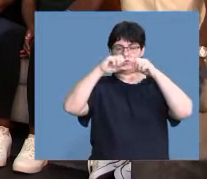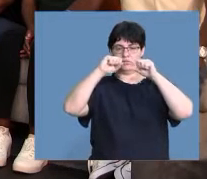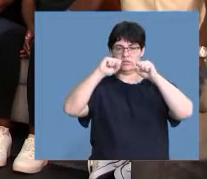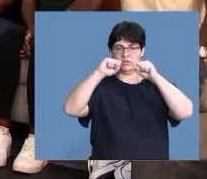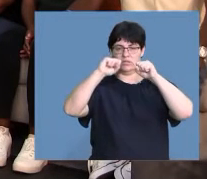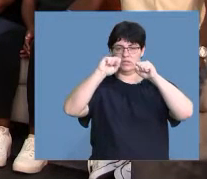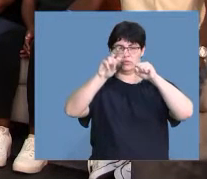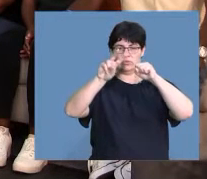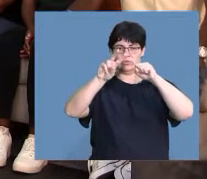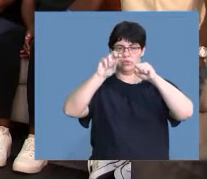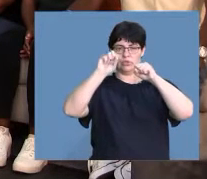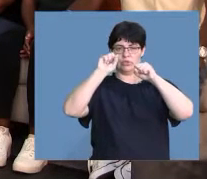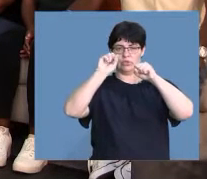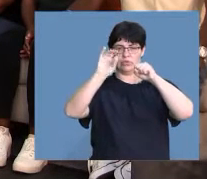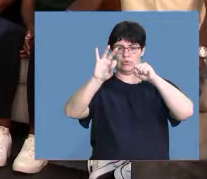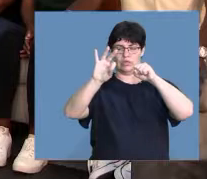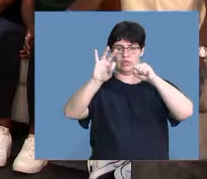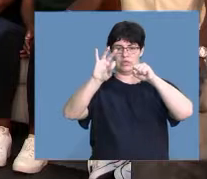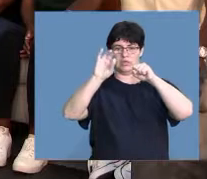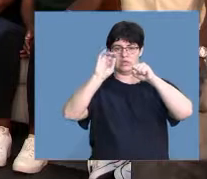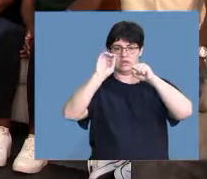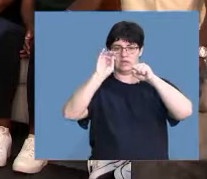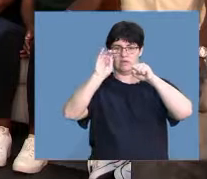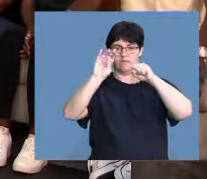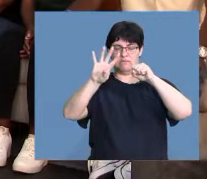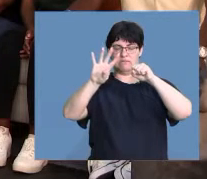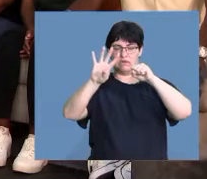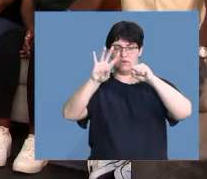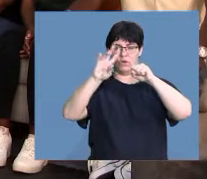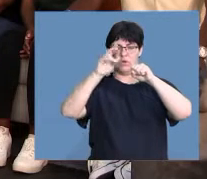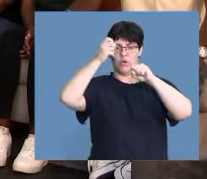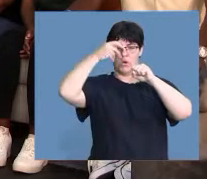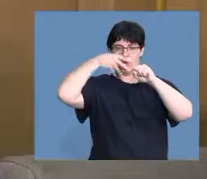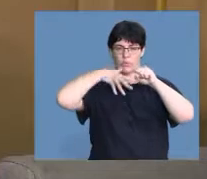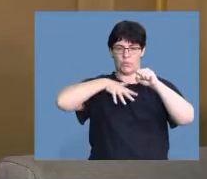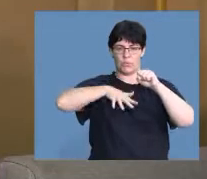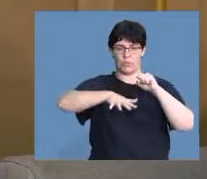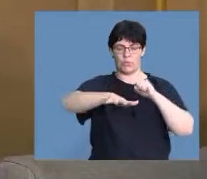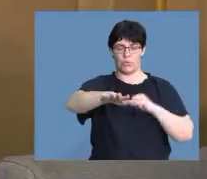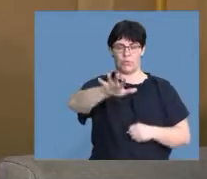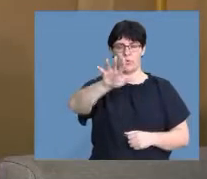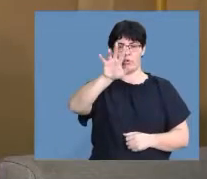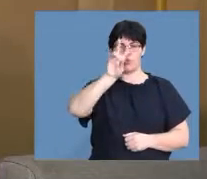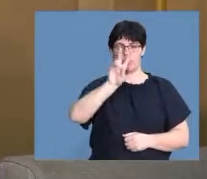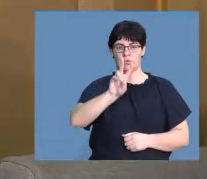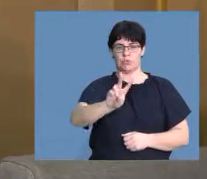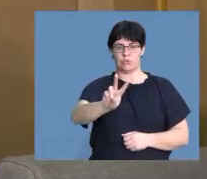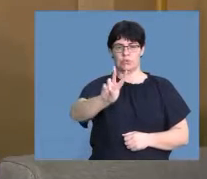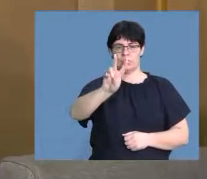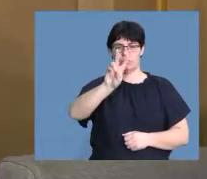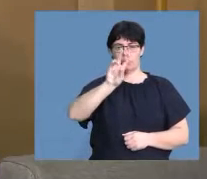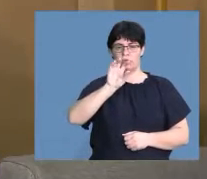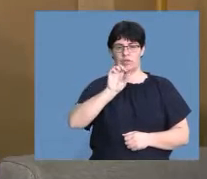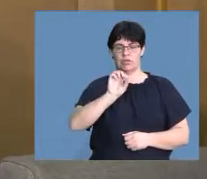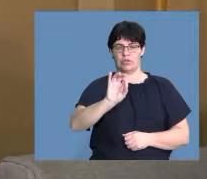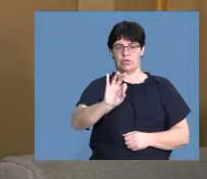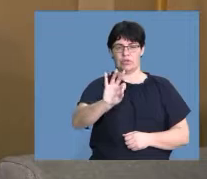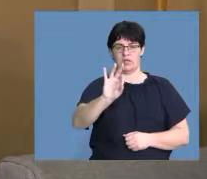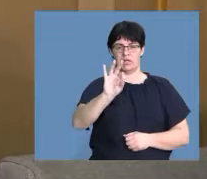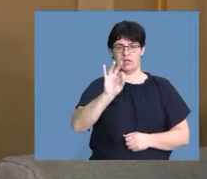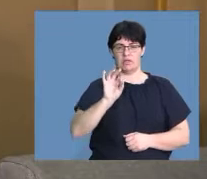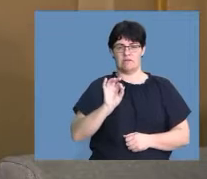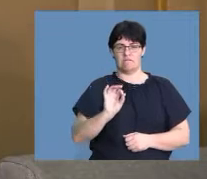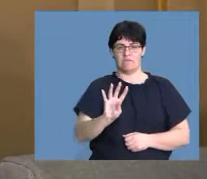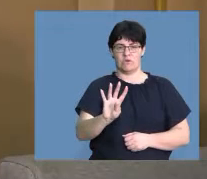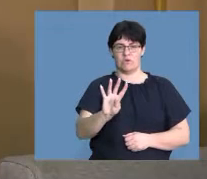Hold. 2, 3, 4. Out. 2,